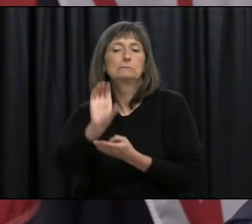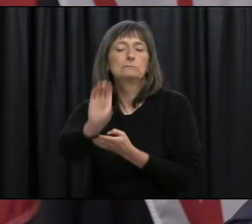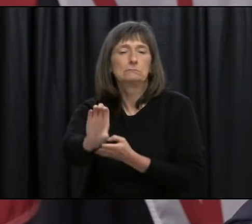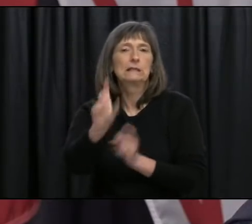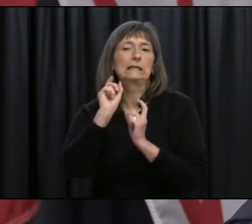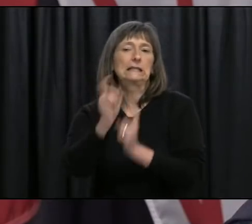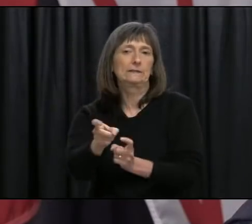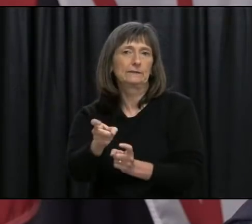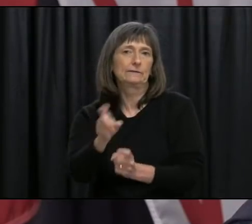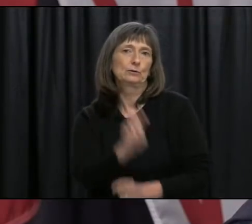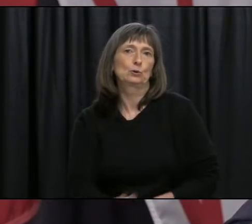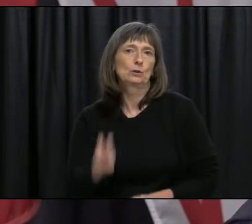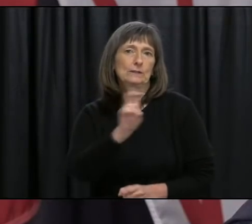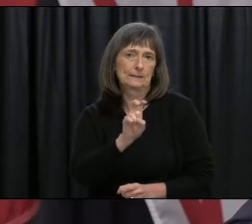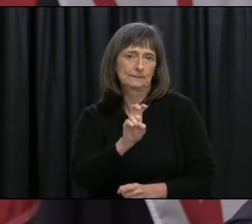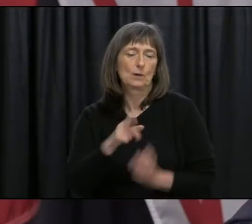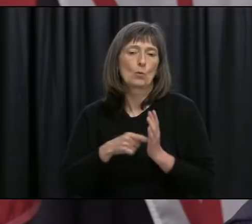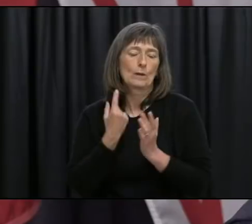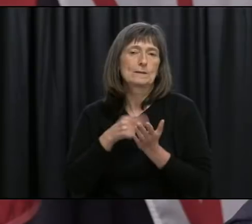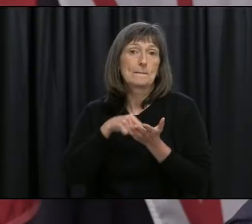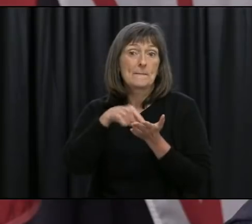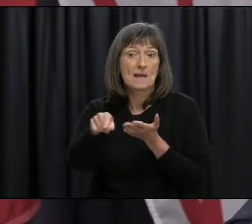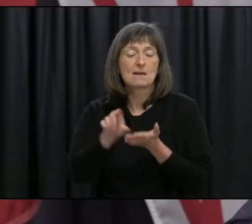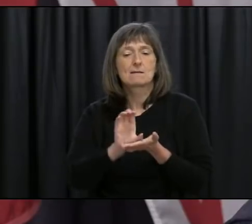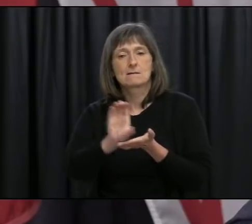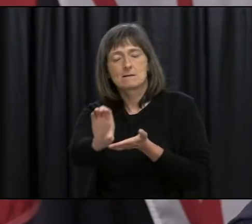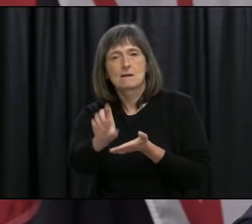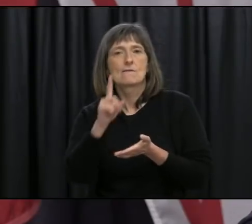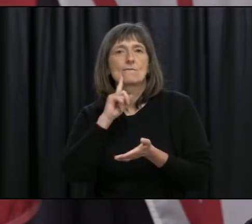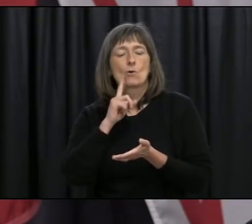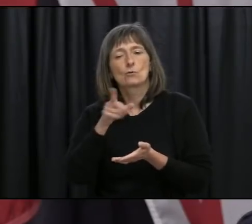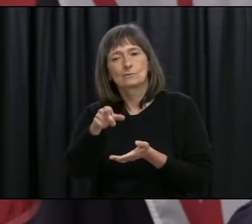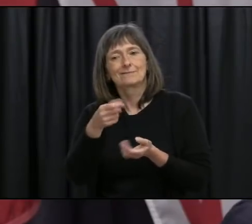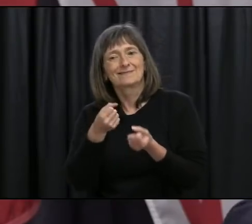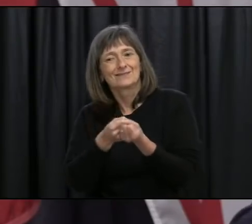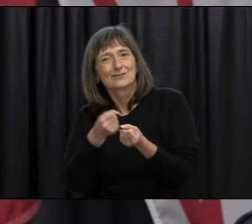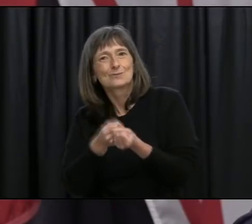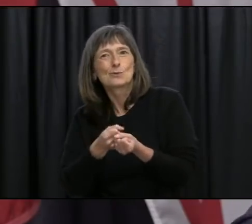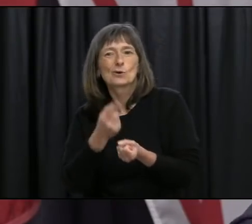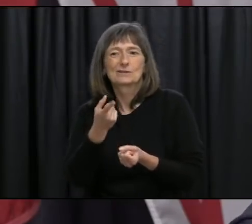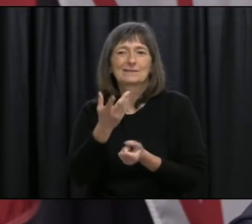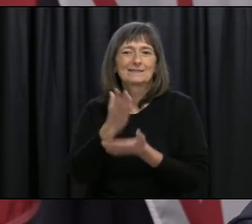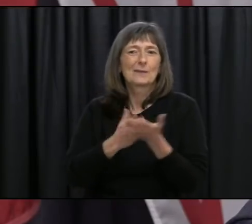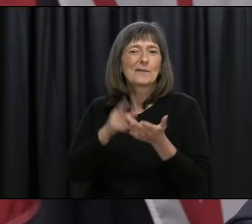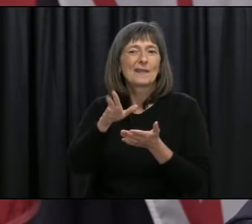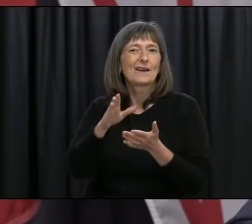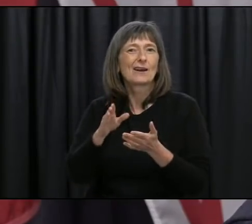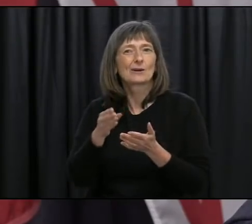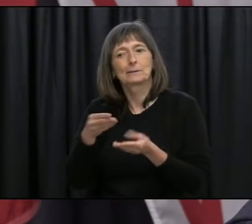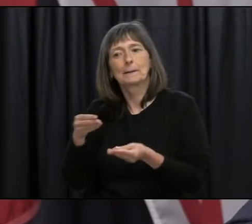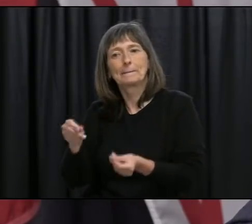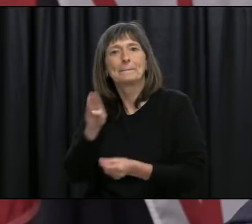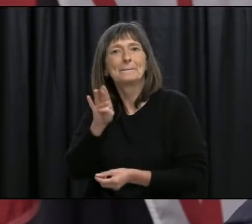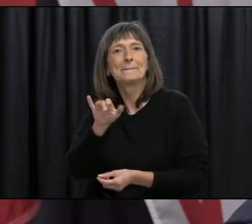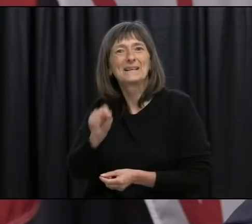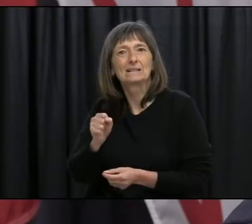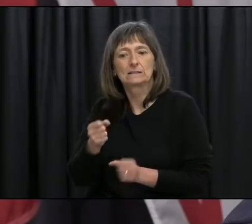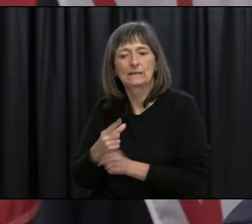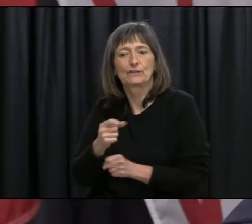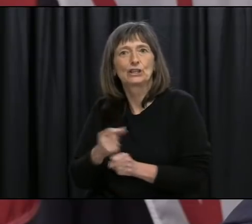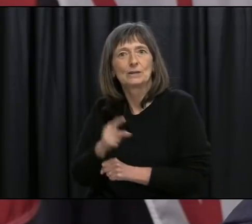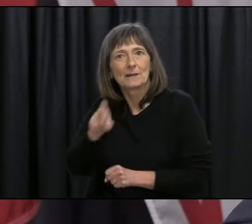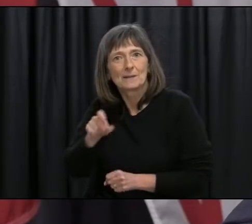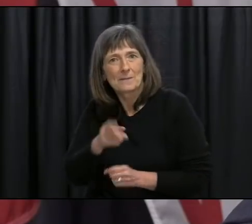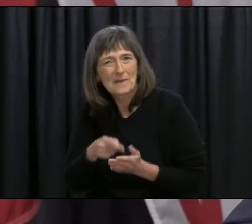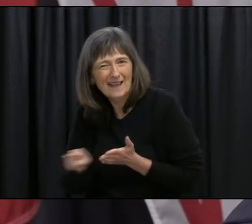this is what they were looking for, was something where they could support some of the fixed expenses that would have been coming up on an annual